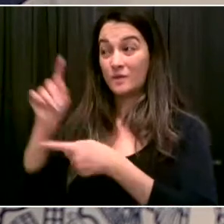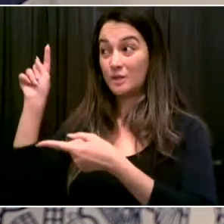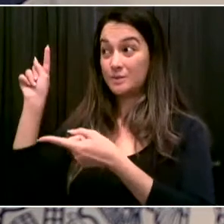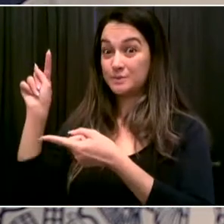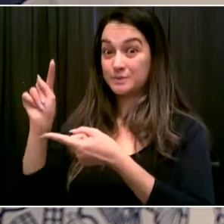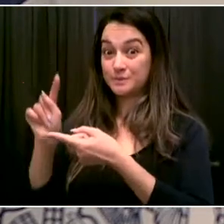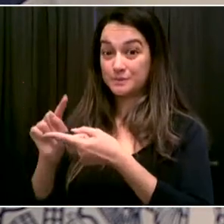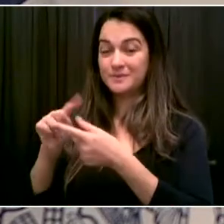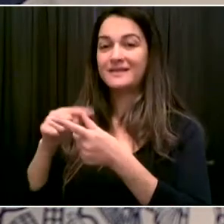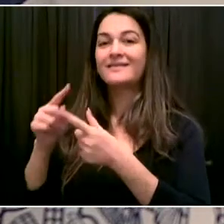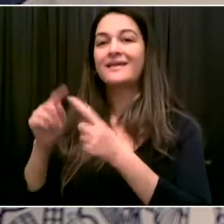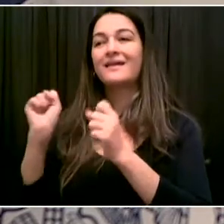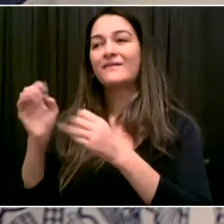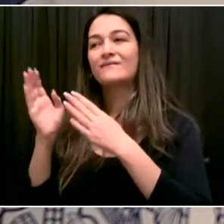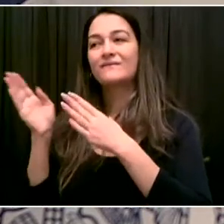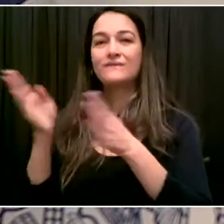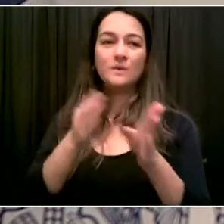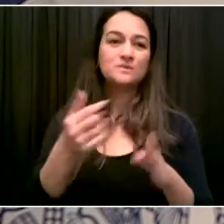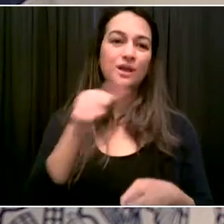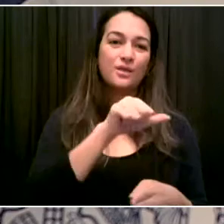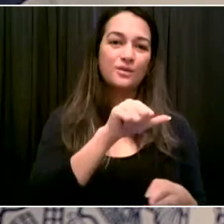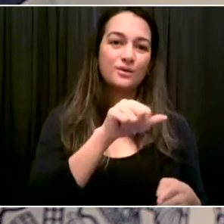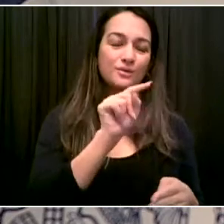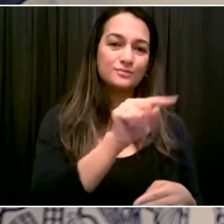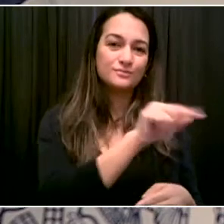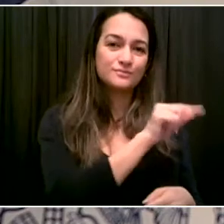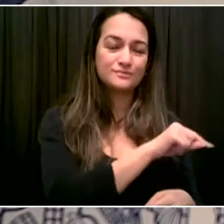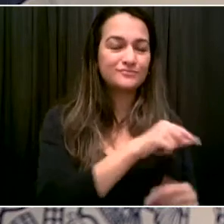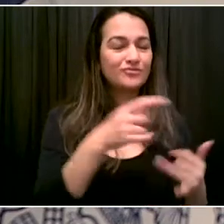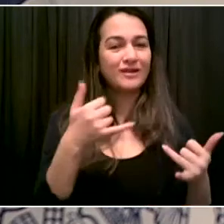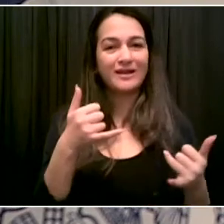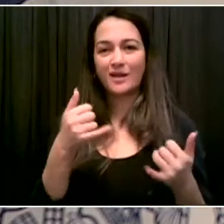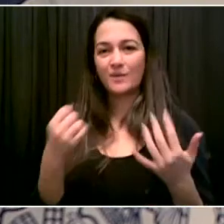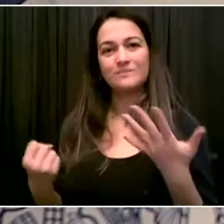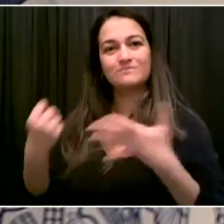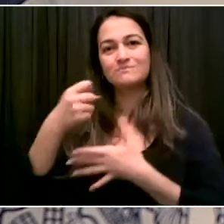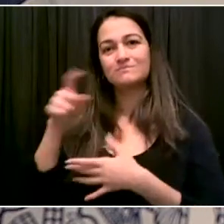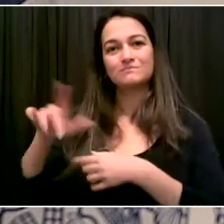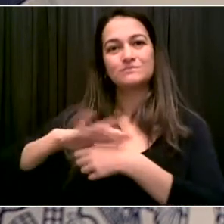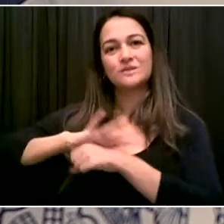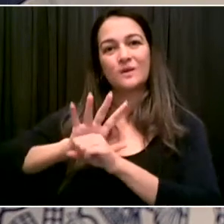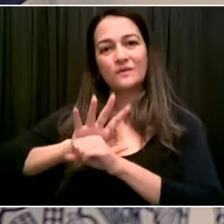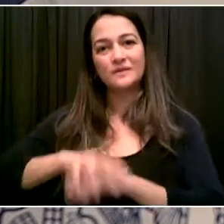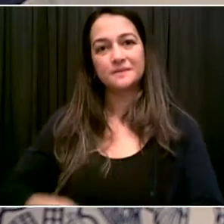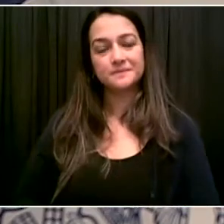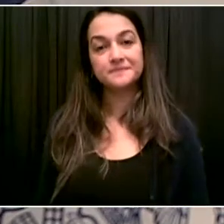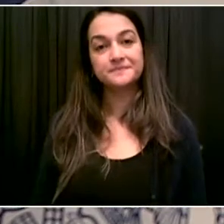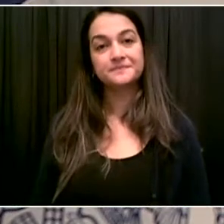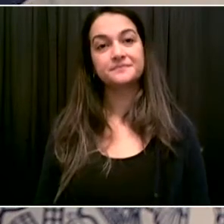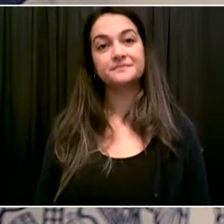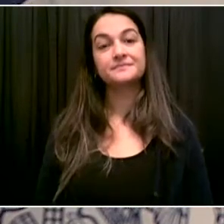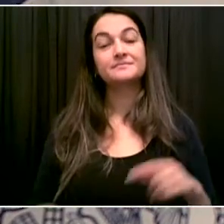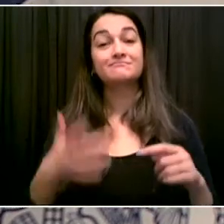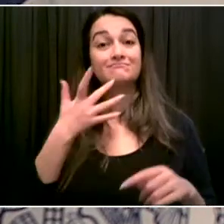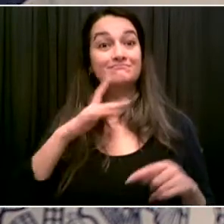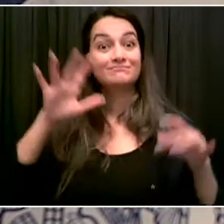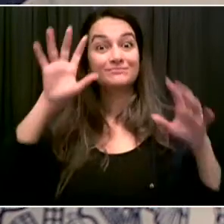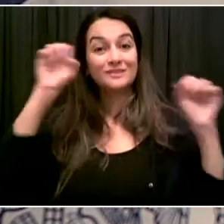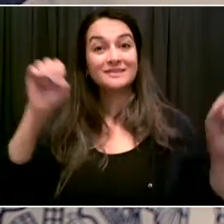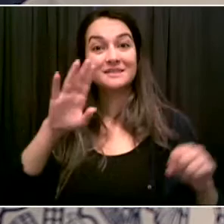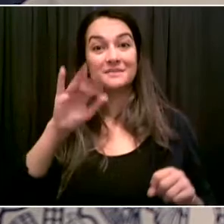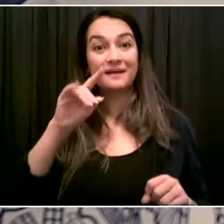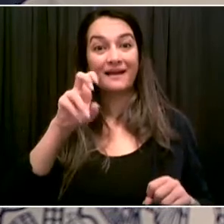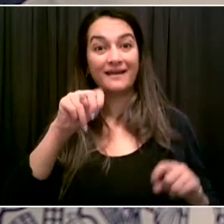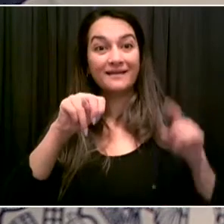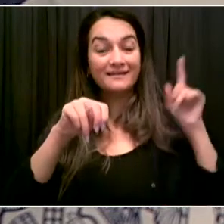we have a president and a Congress that actually want to focus on infrastructure and help us move to a whole different place. We haven't had that for years and years. It's